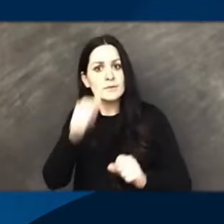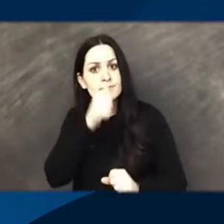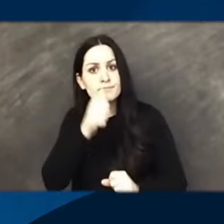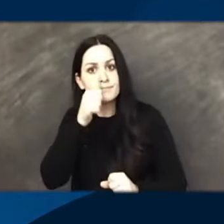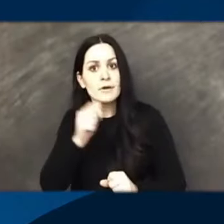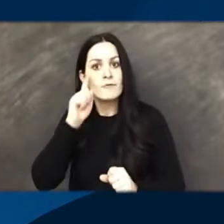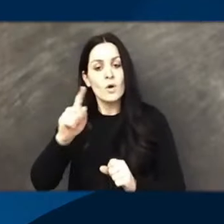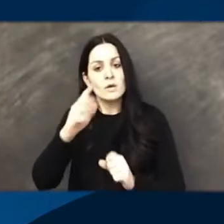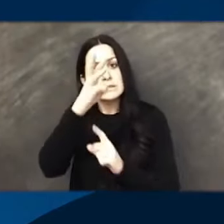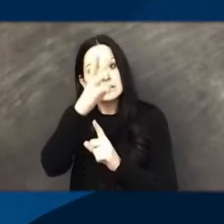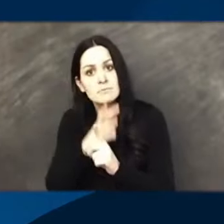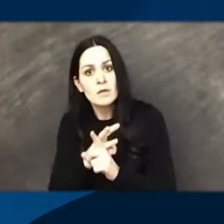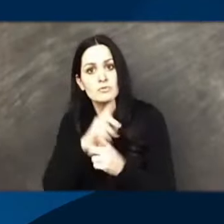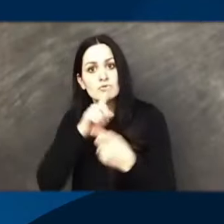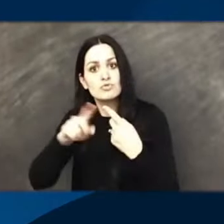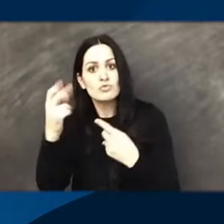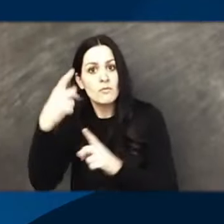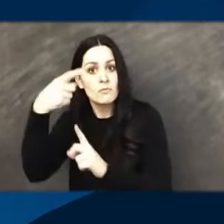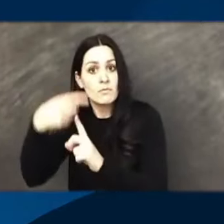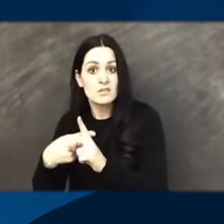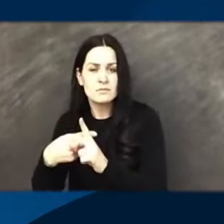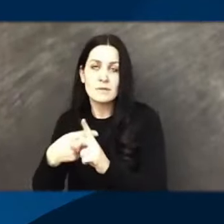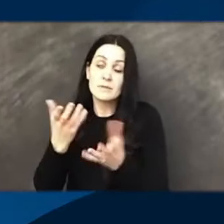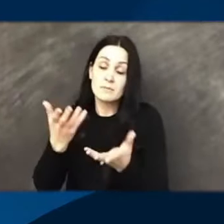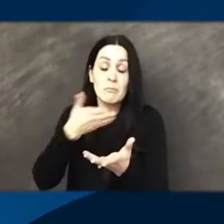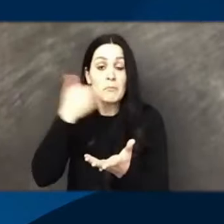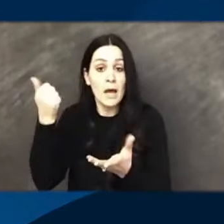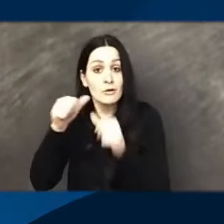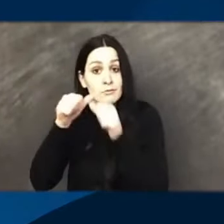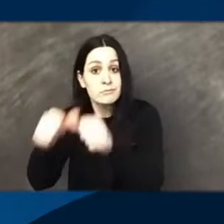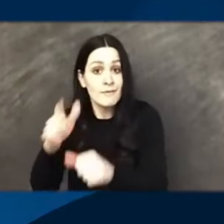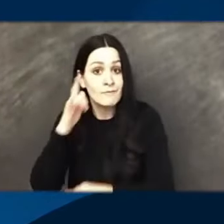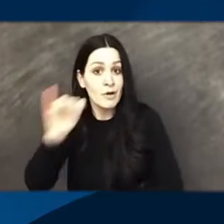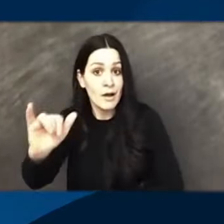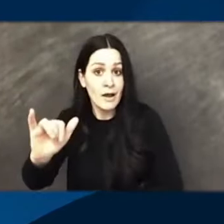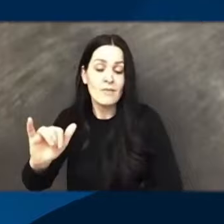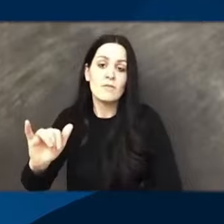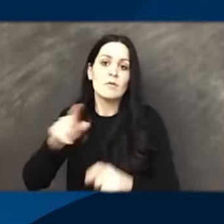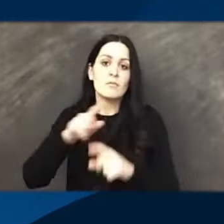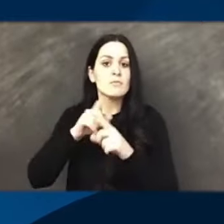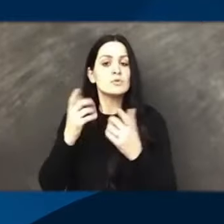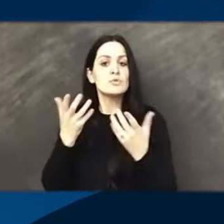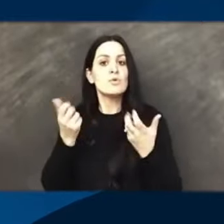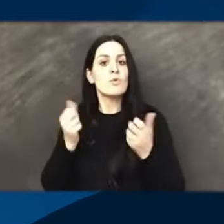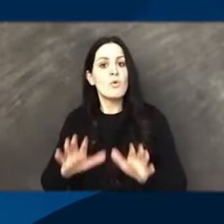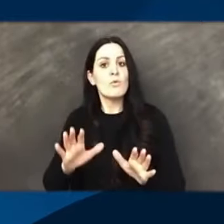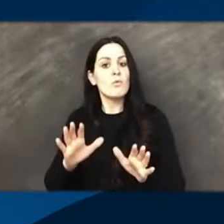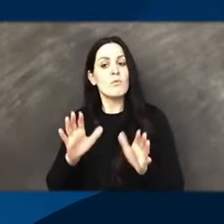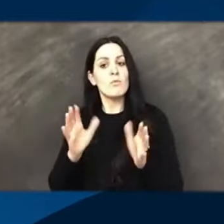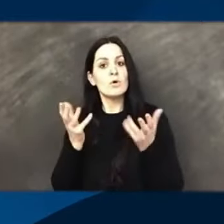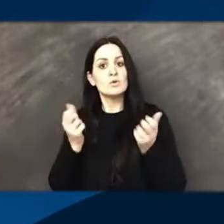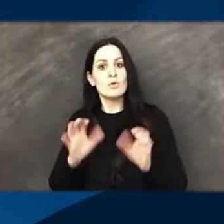or really better yet, a change that's permanent, because you don't want the weight to continue to drift up.